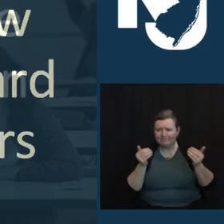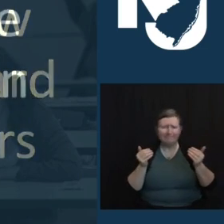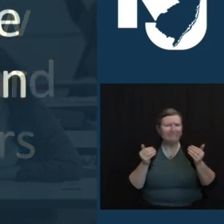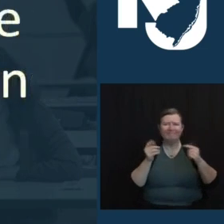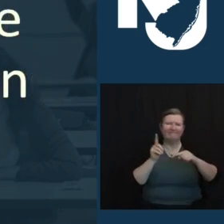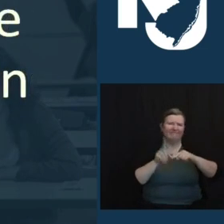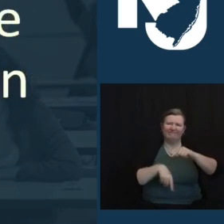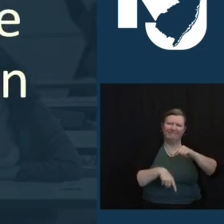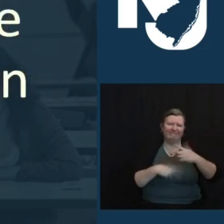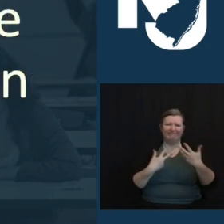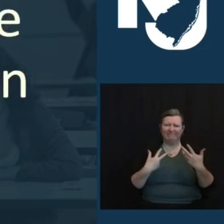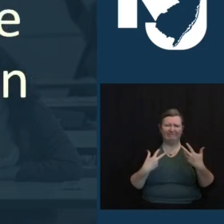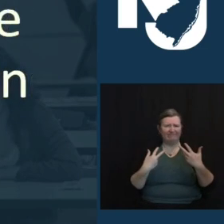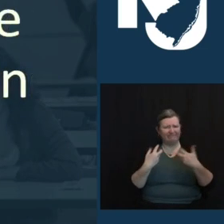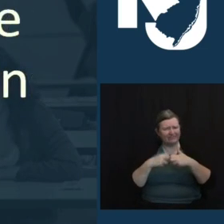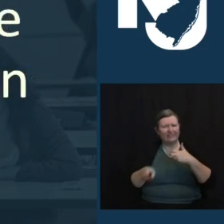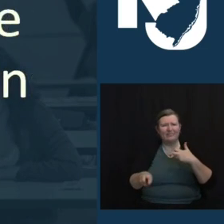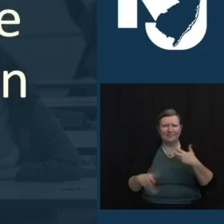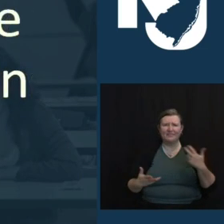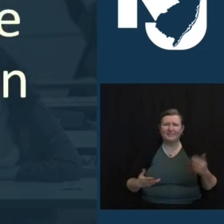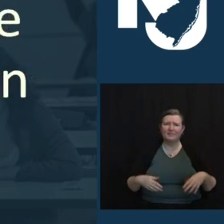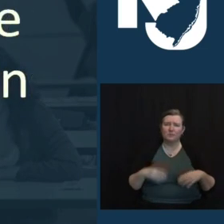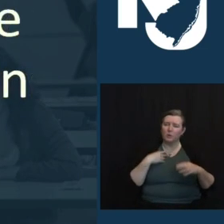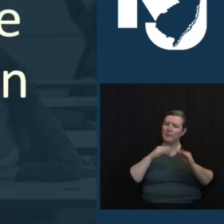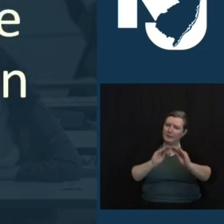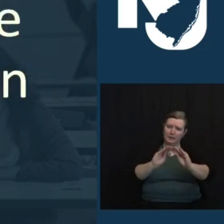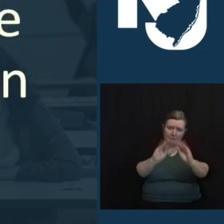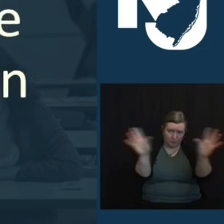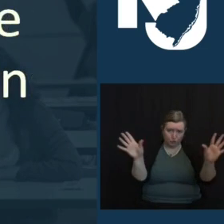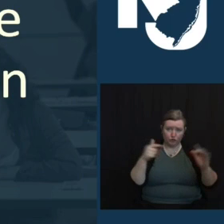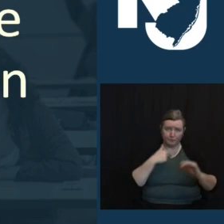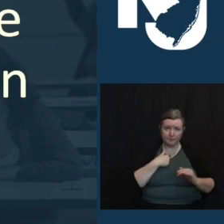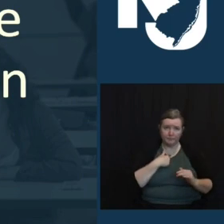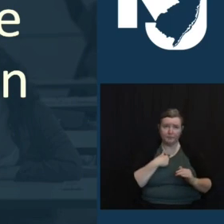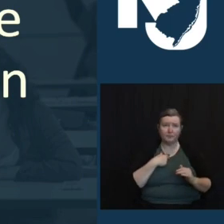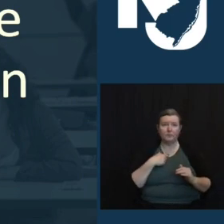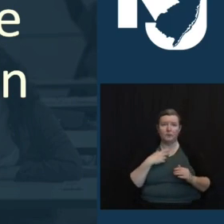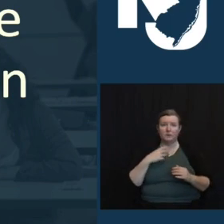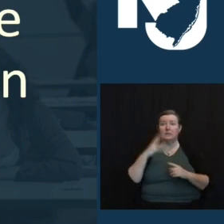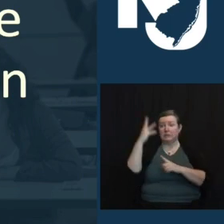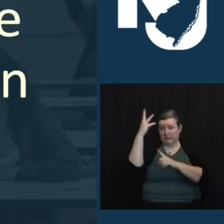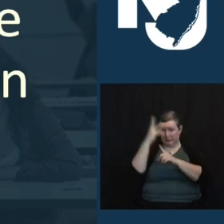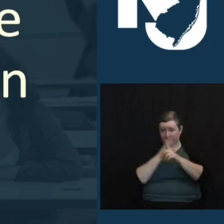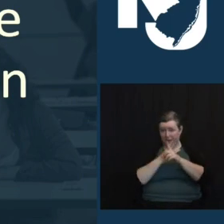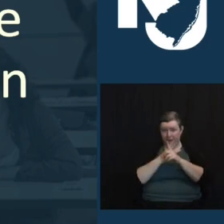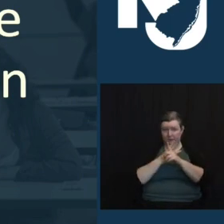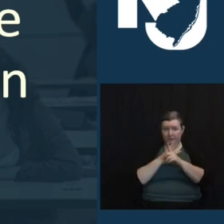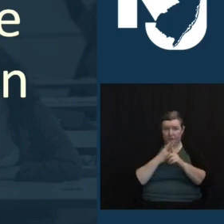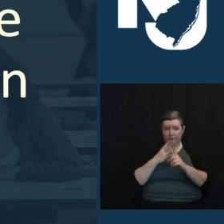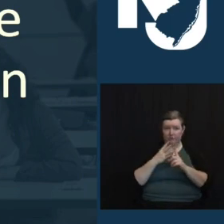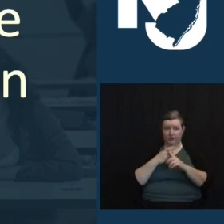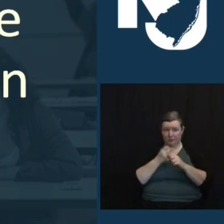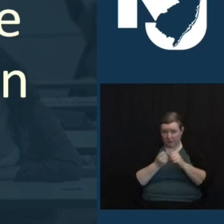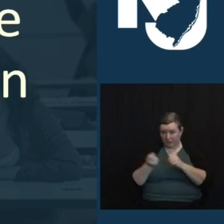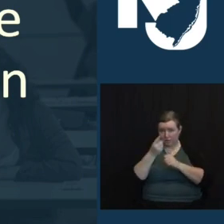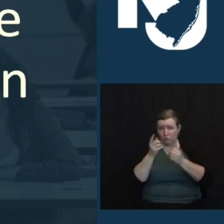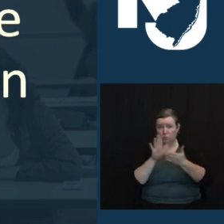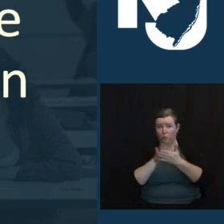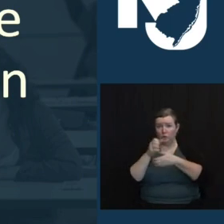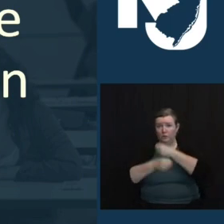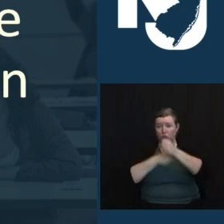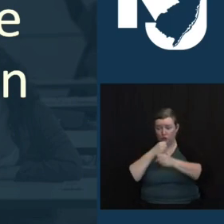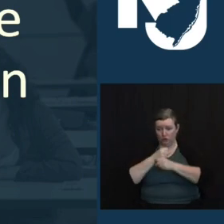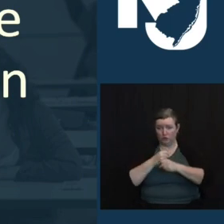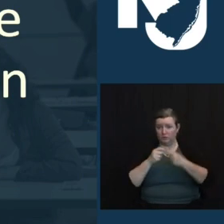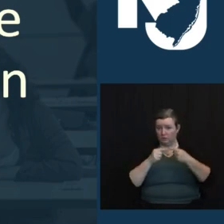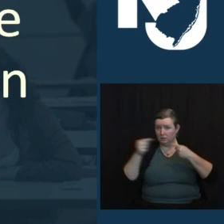be clear, we are less than 6 months from the beginning of the next academic year. Come September, it is our complete expectation that